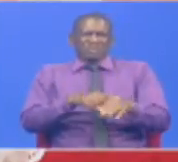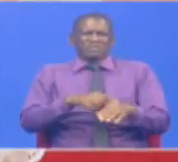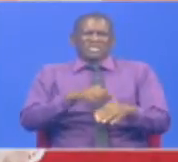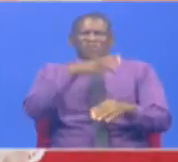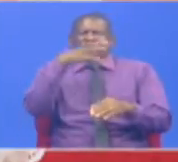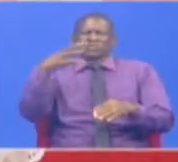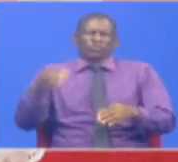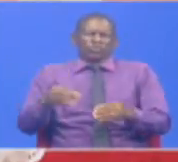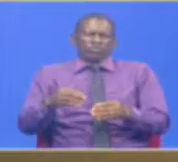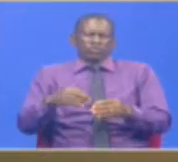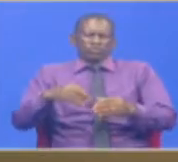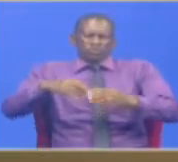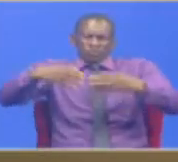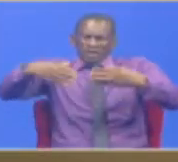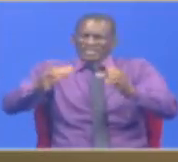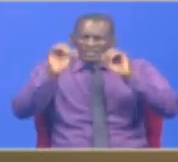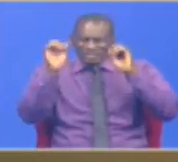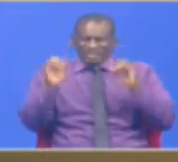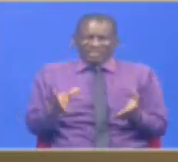for lectures.